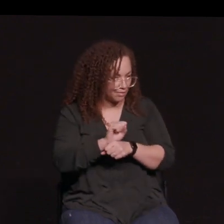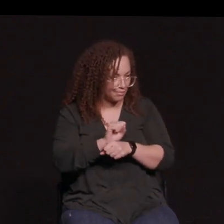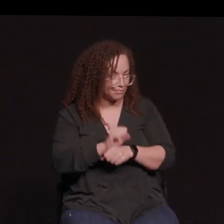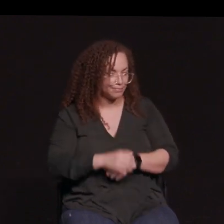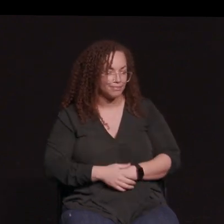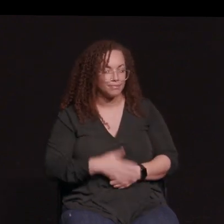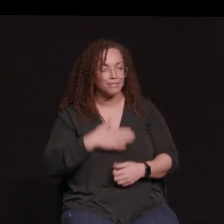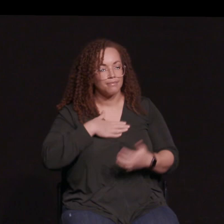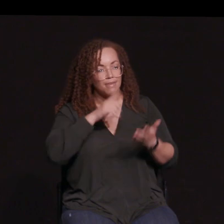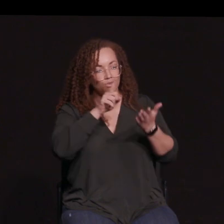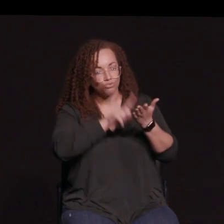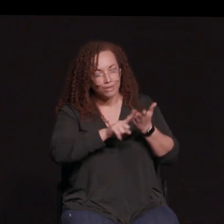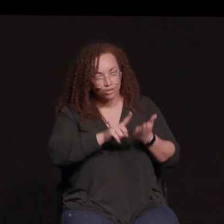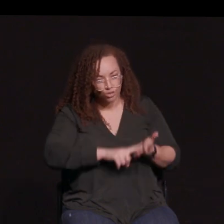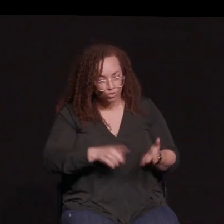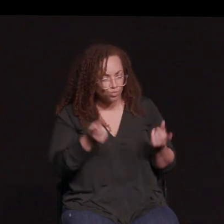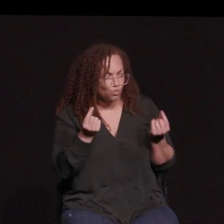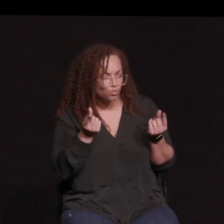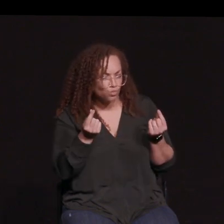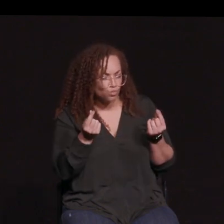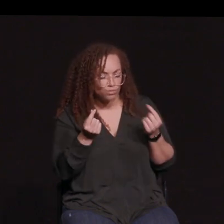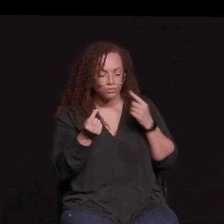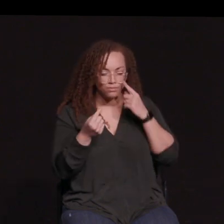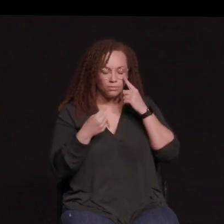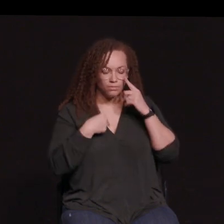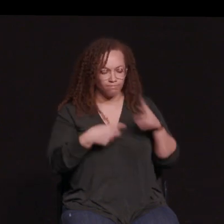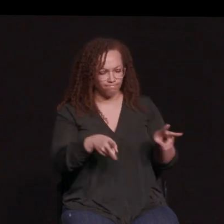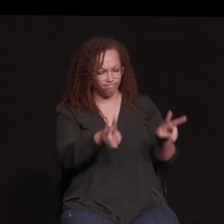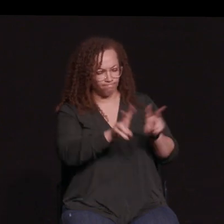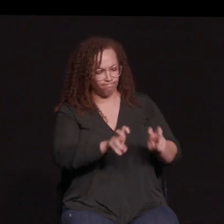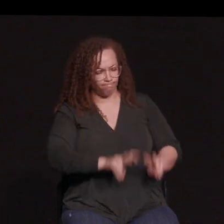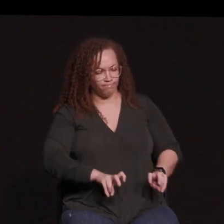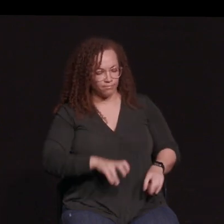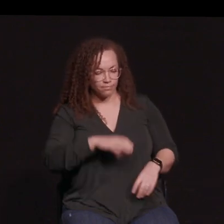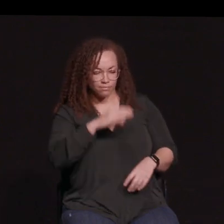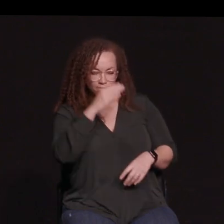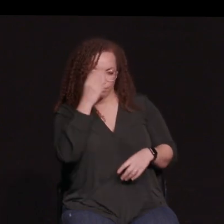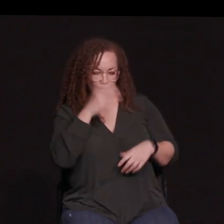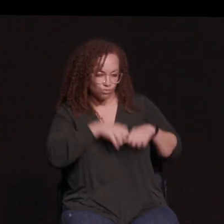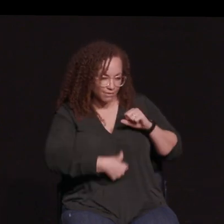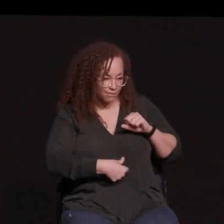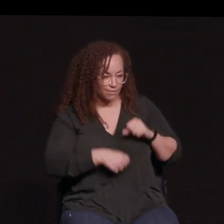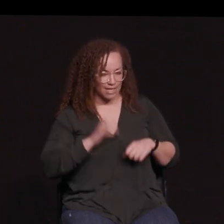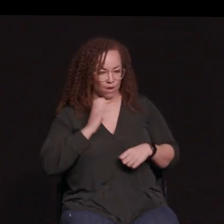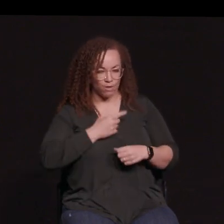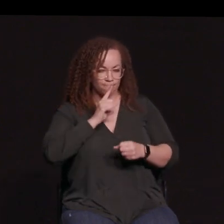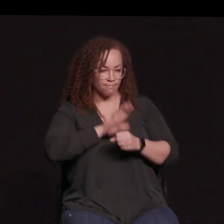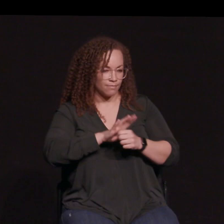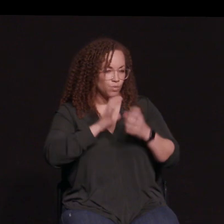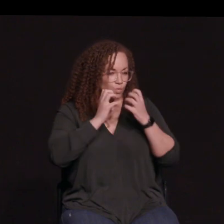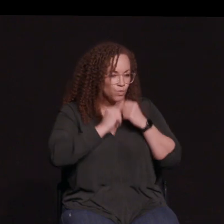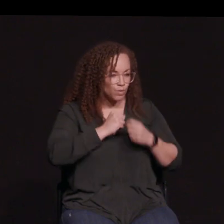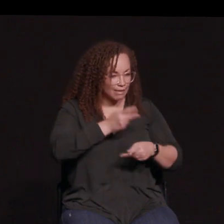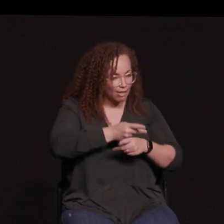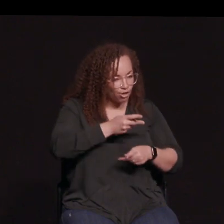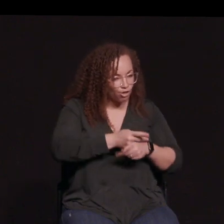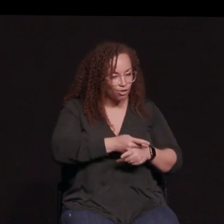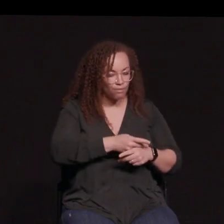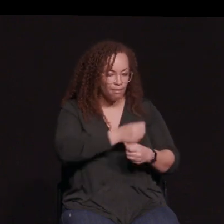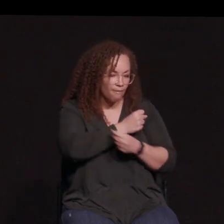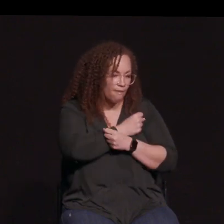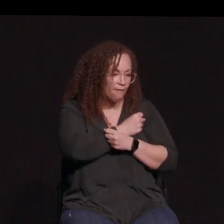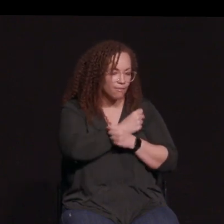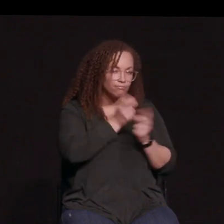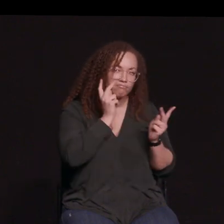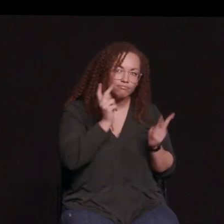So my research examines how Black grief, our commitment to care, love, and remember Black life,